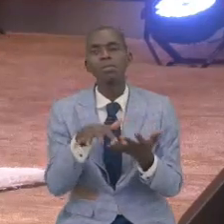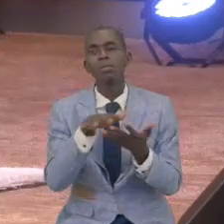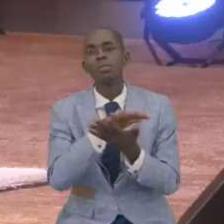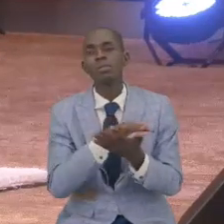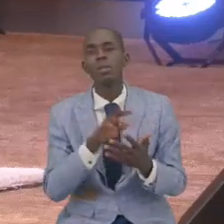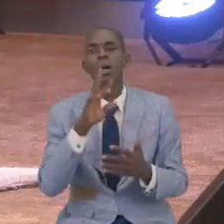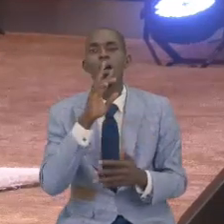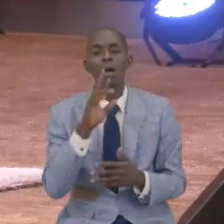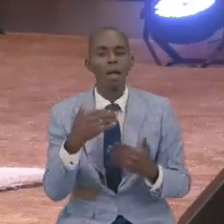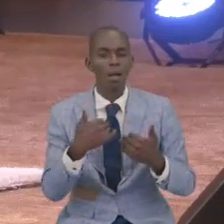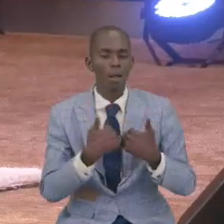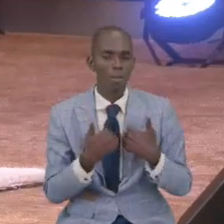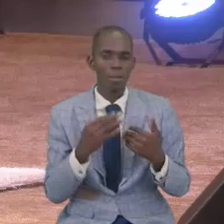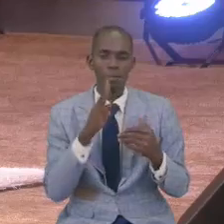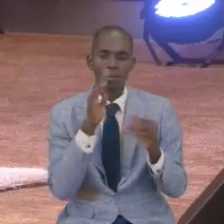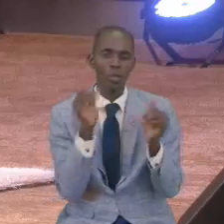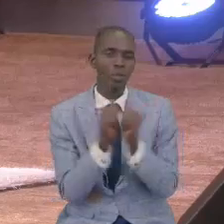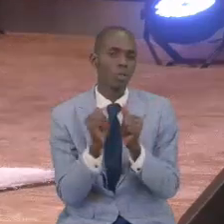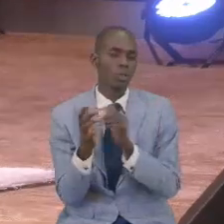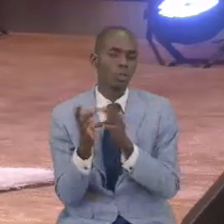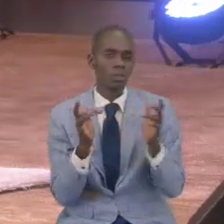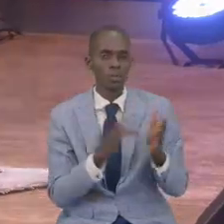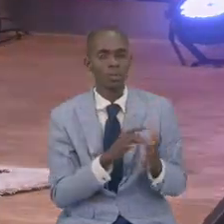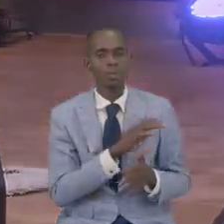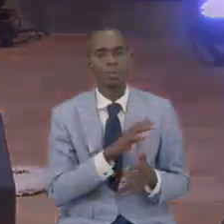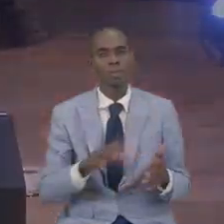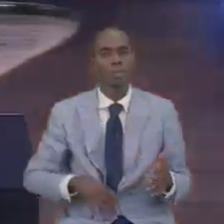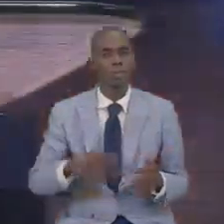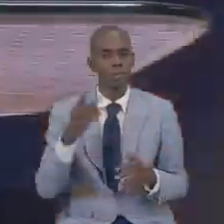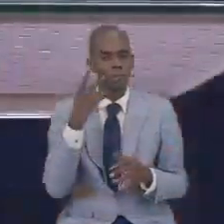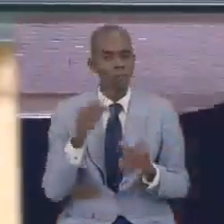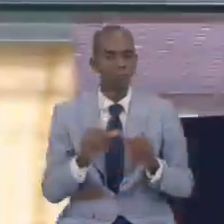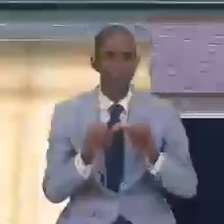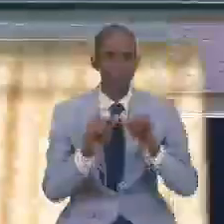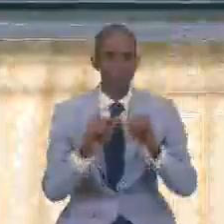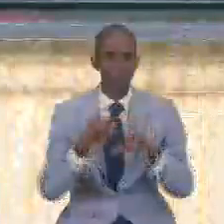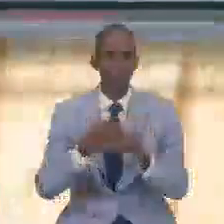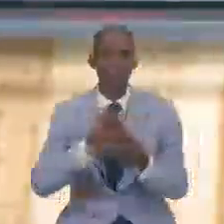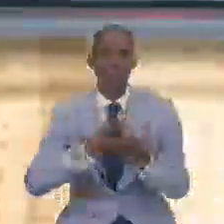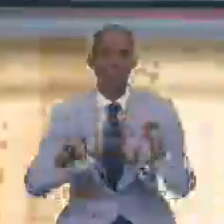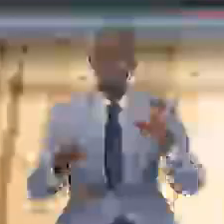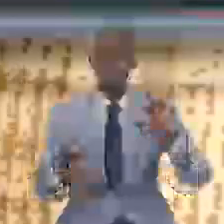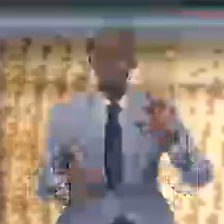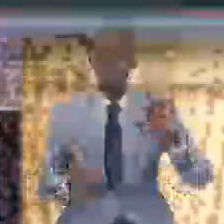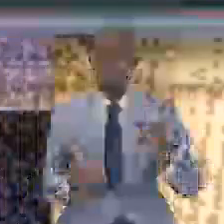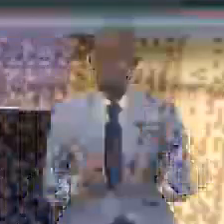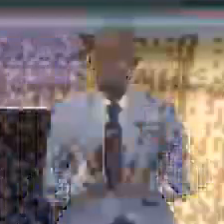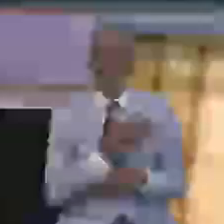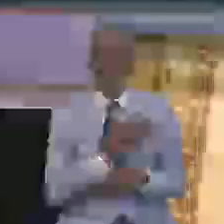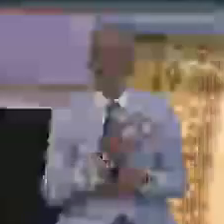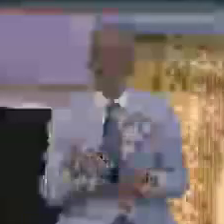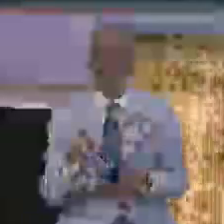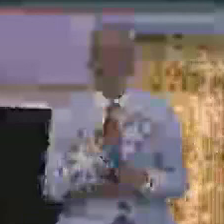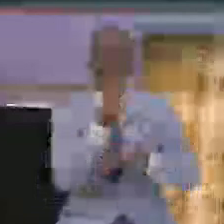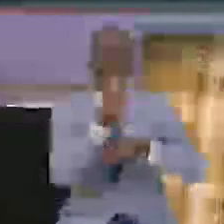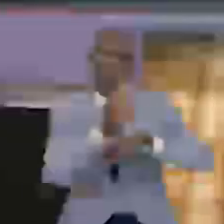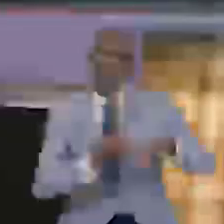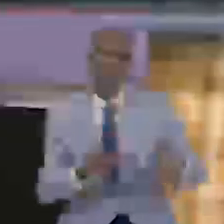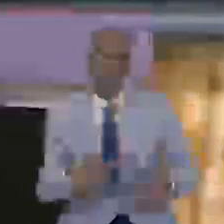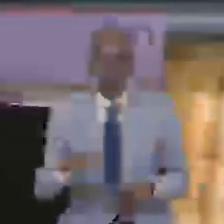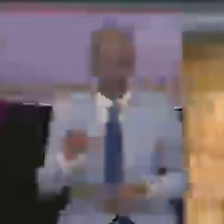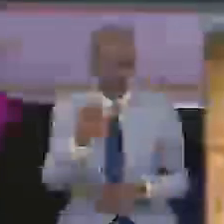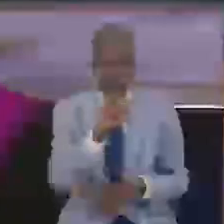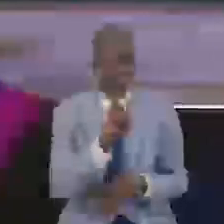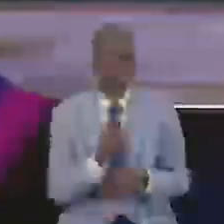been with Christ, with Jesus. Look at verse 18. In verse 18 it says, and he called